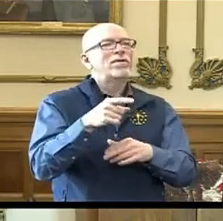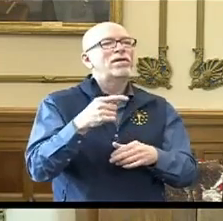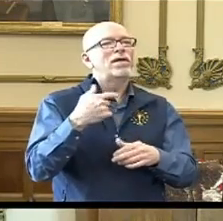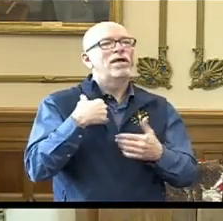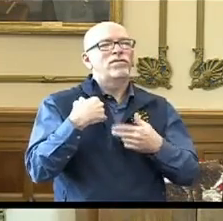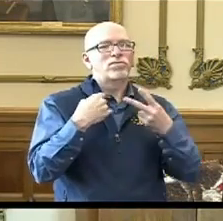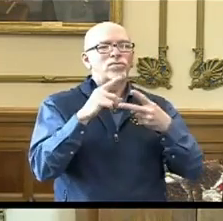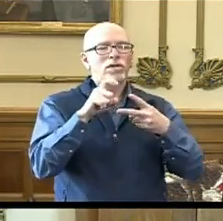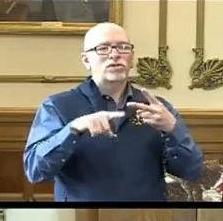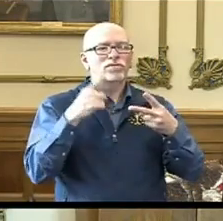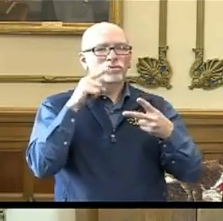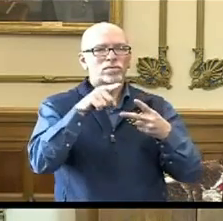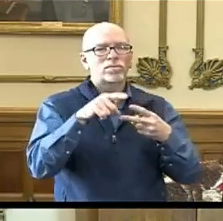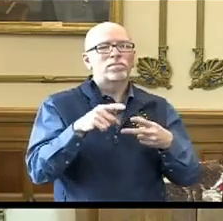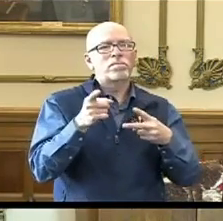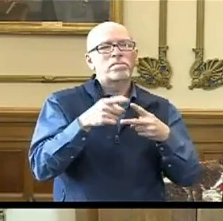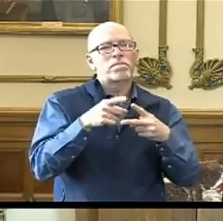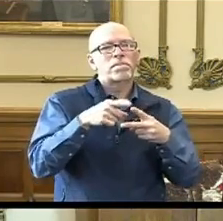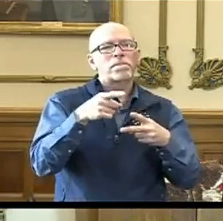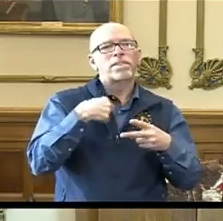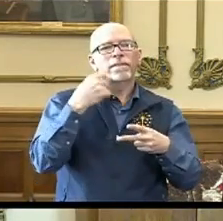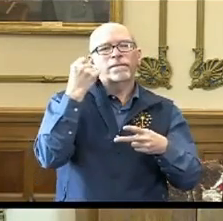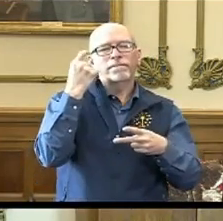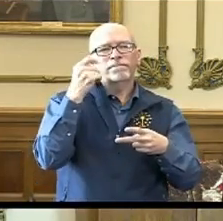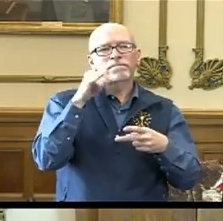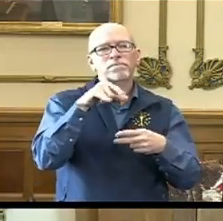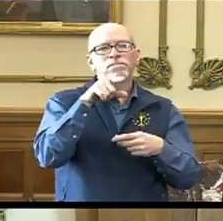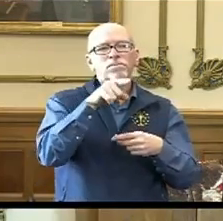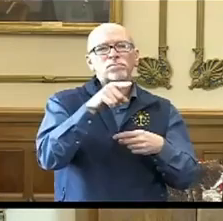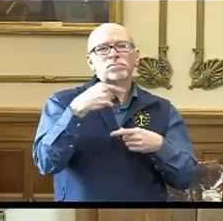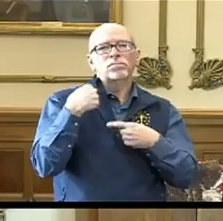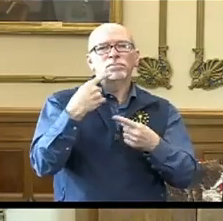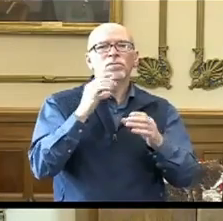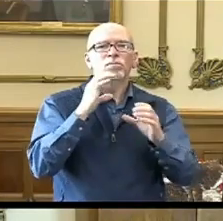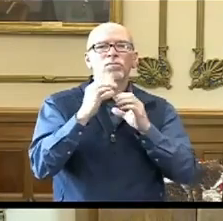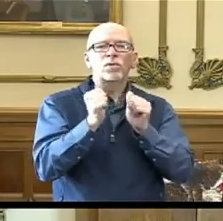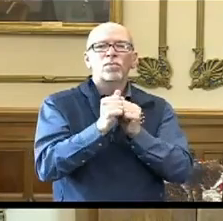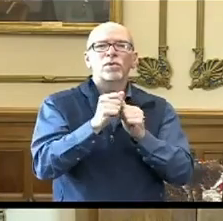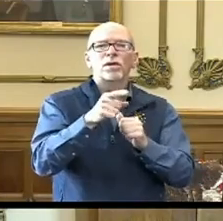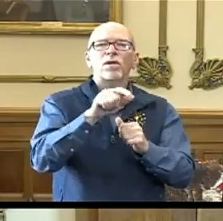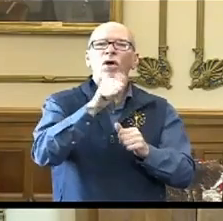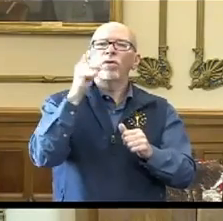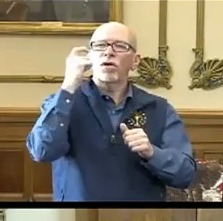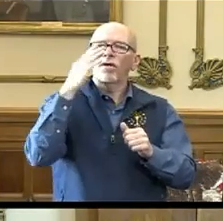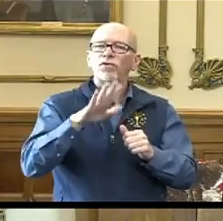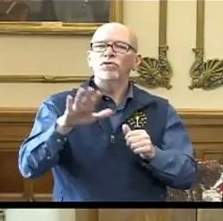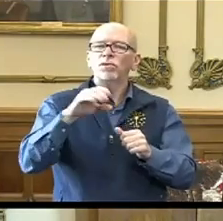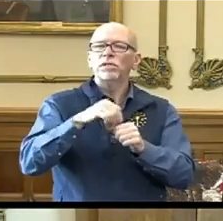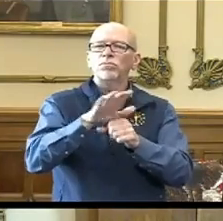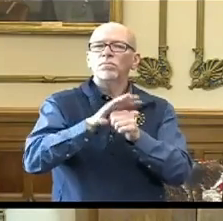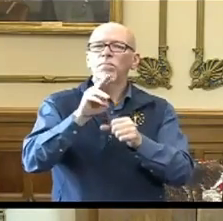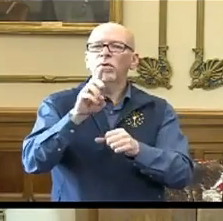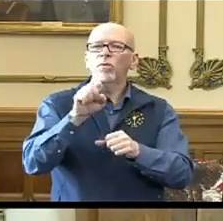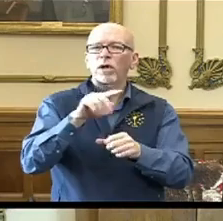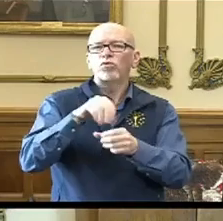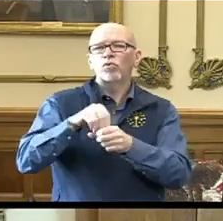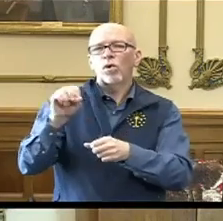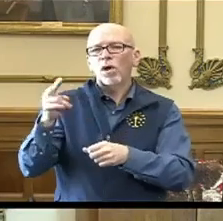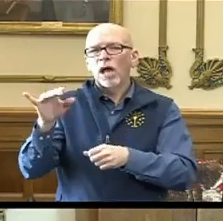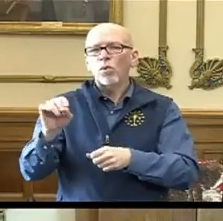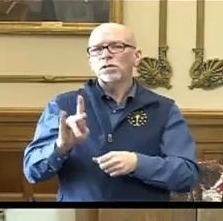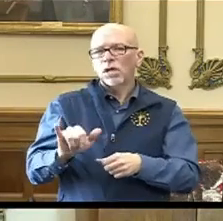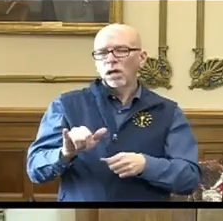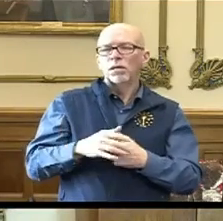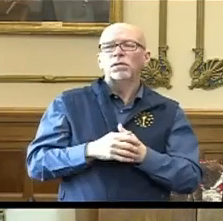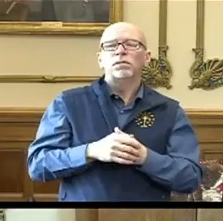two questions for you. One, understanding that you've been in communication with the other governors in the region, including Ohio and